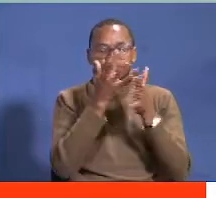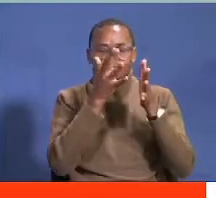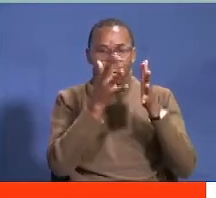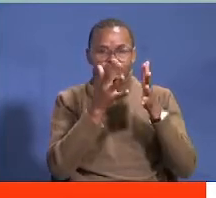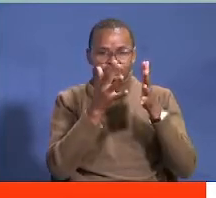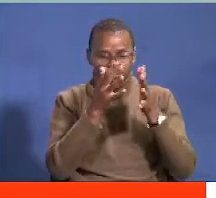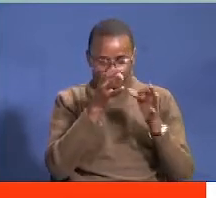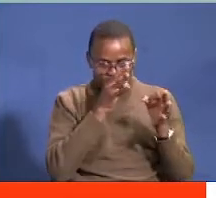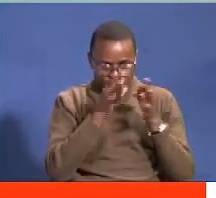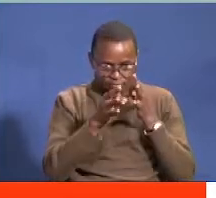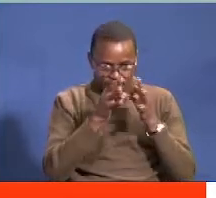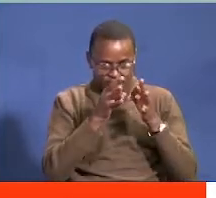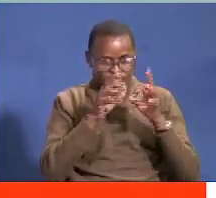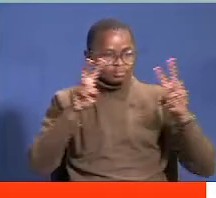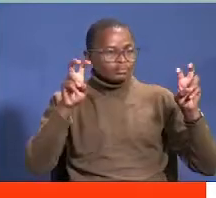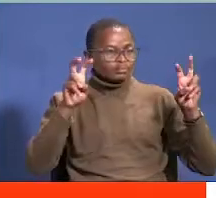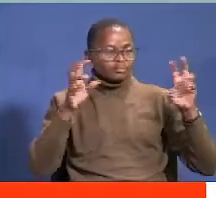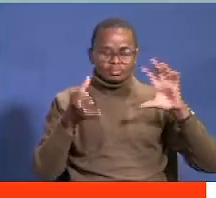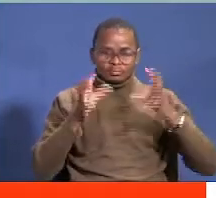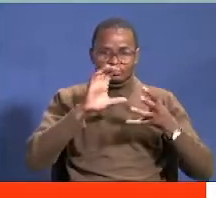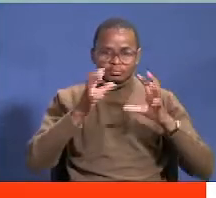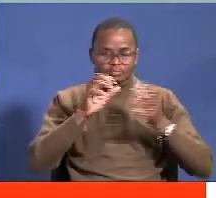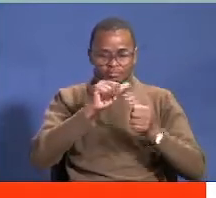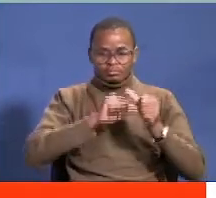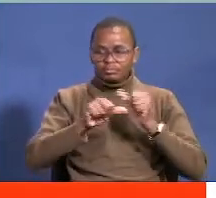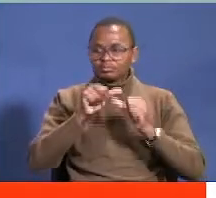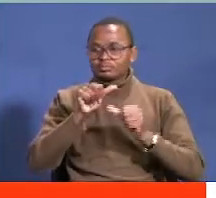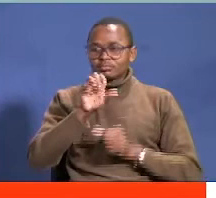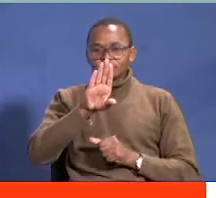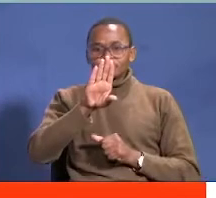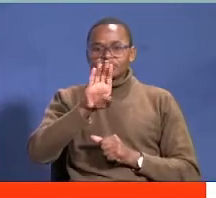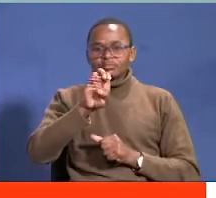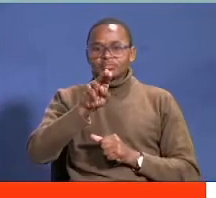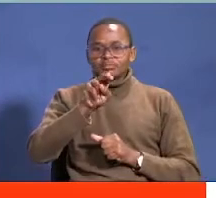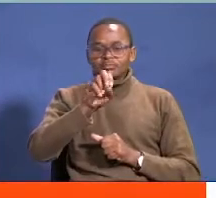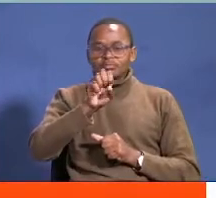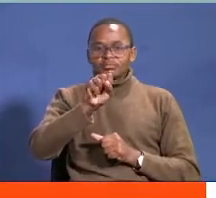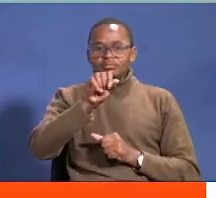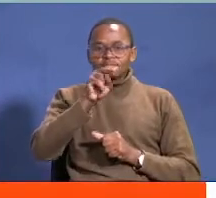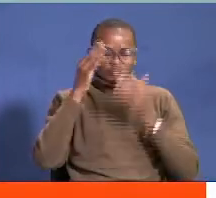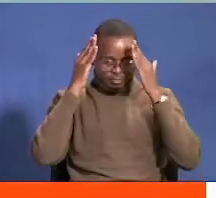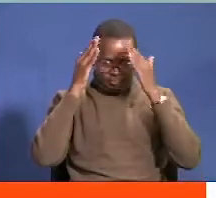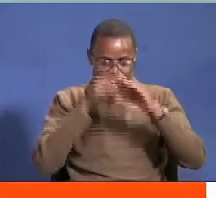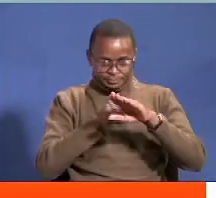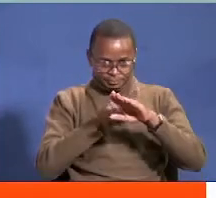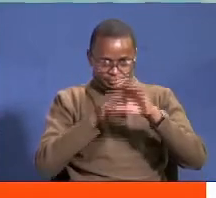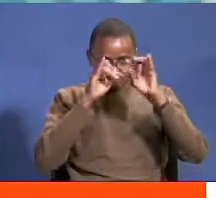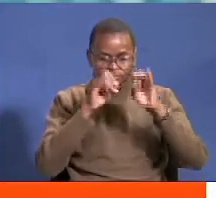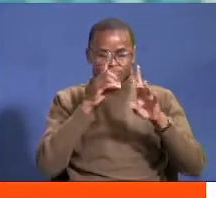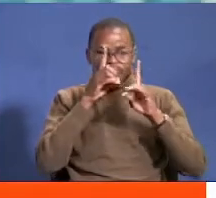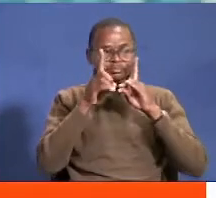to demystify on the topic of climate action. So, Benson, thank you so much for dedicating your time for this